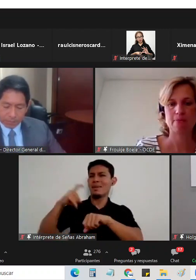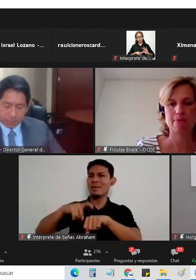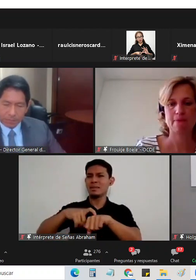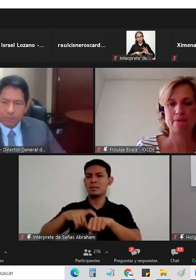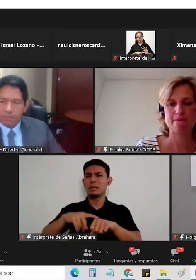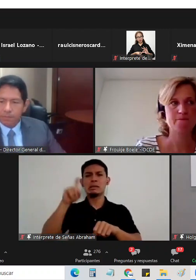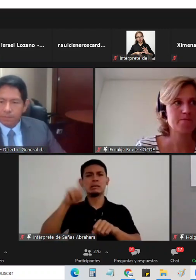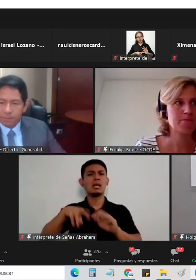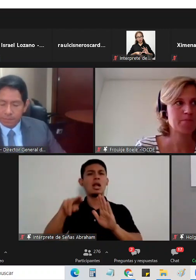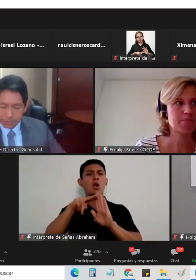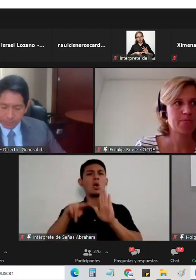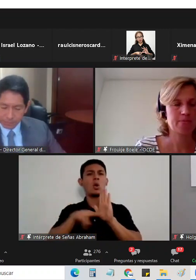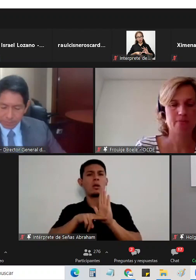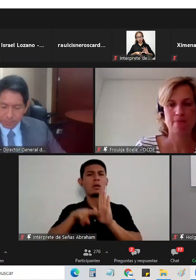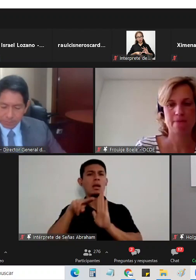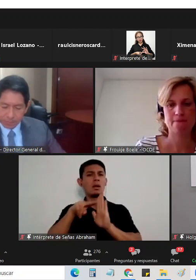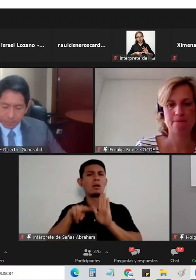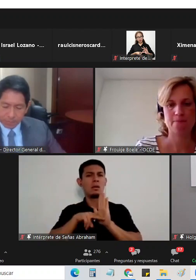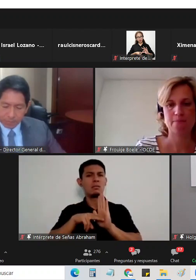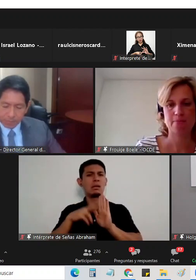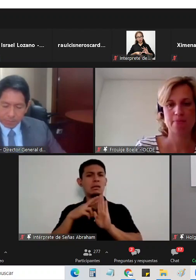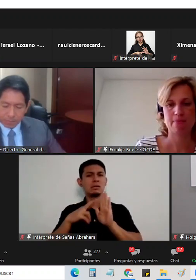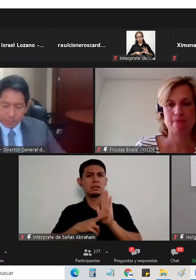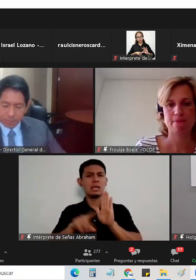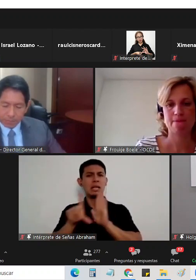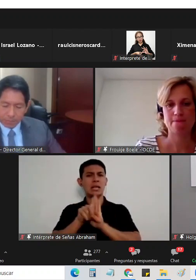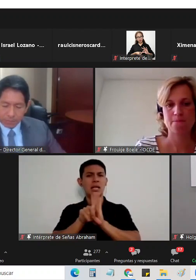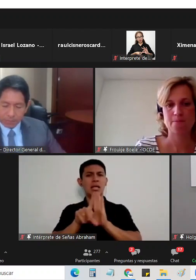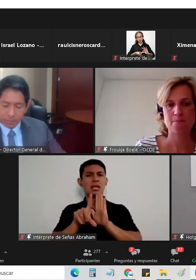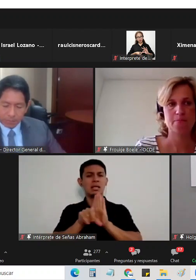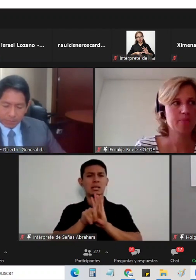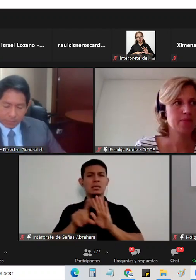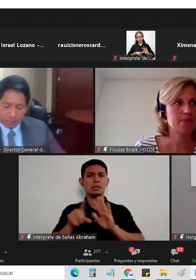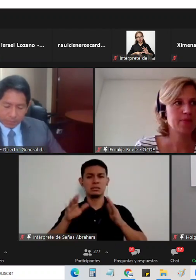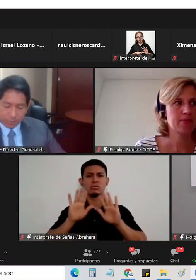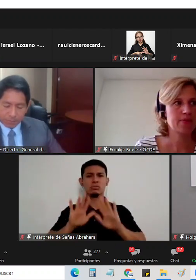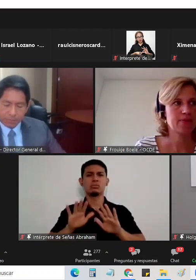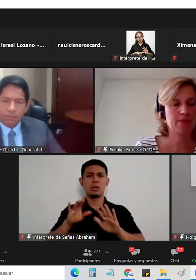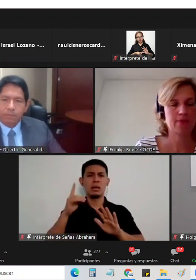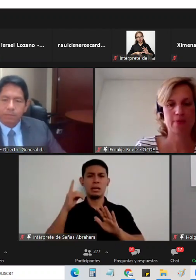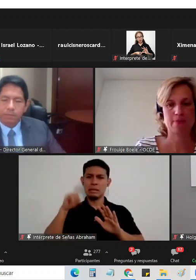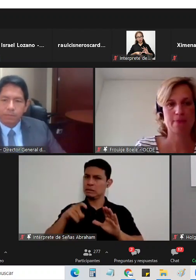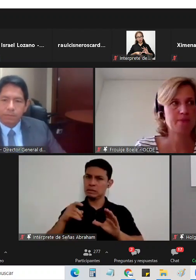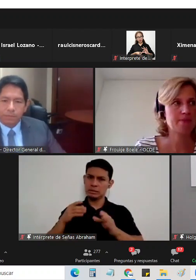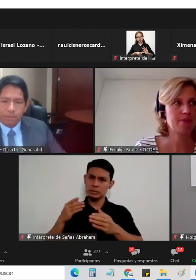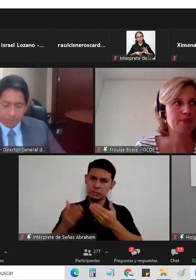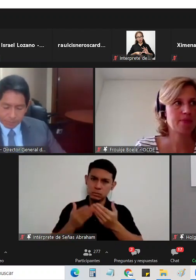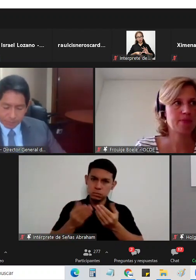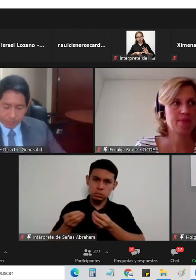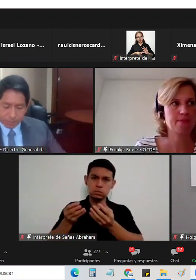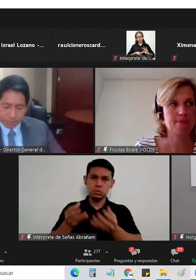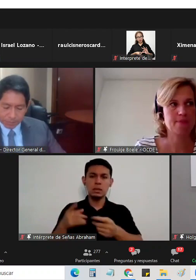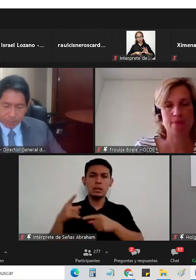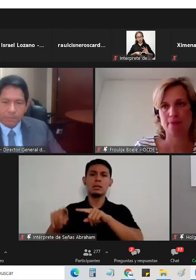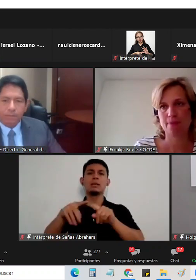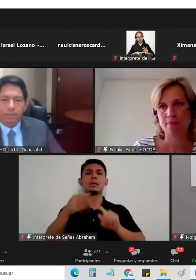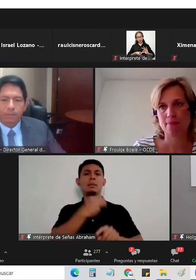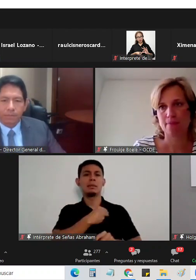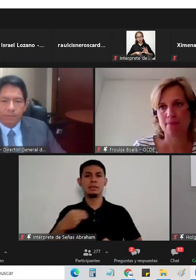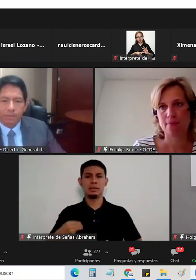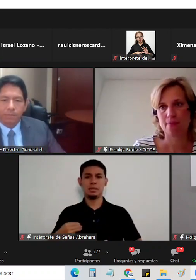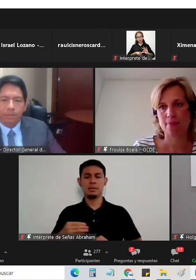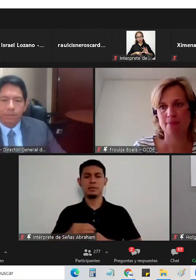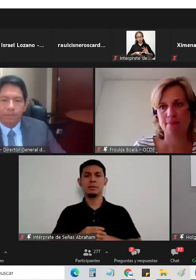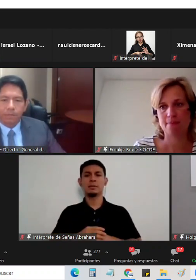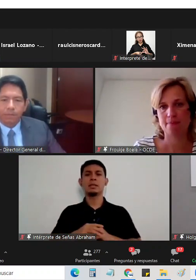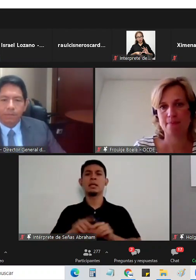requires norm guidelines reforms and organic laws that would facilitate the implementation of organizations by different